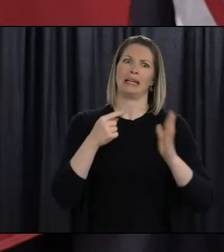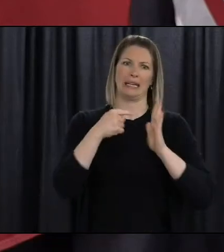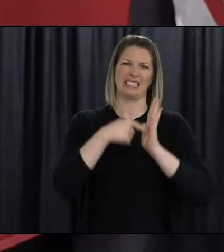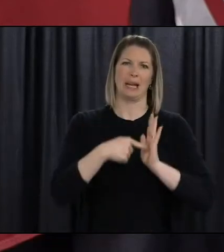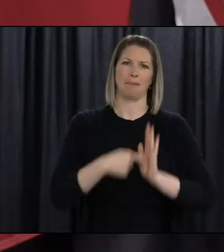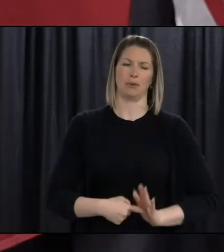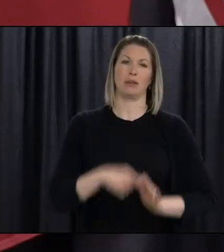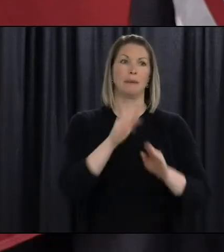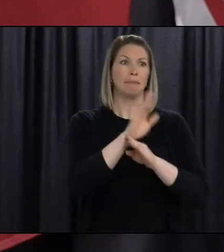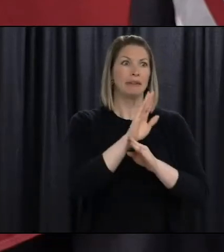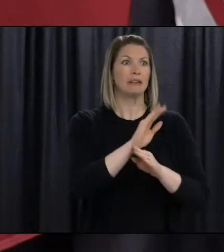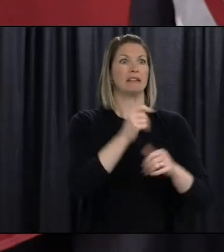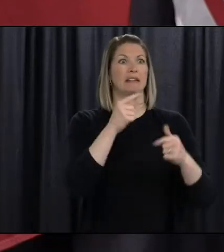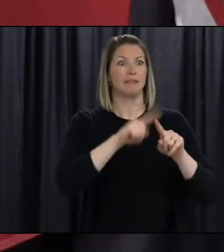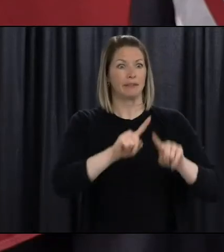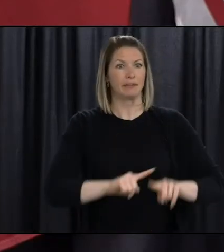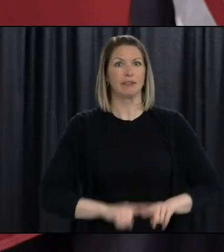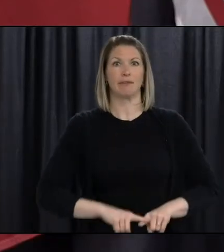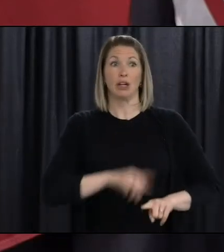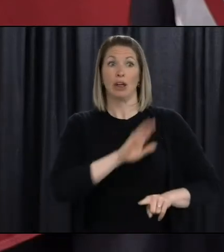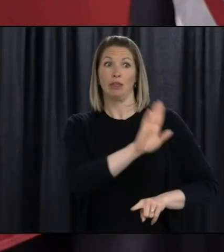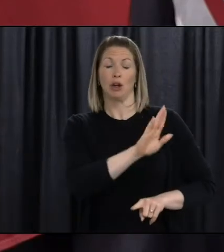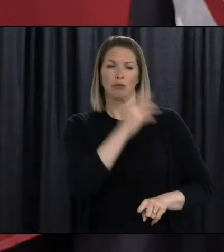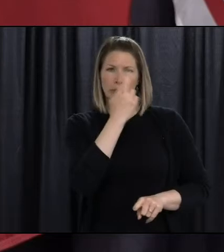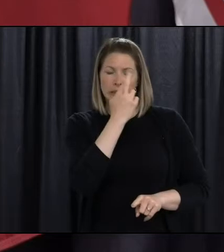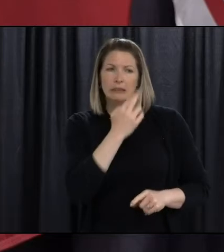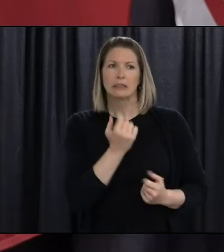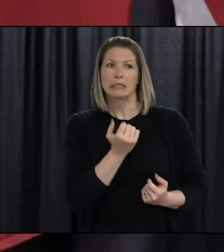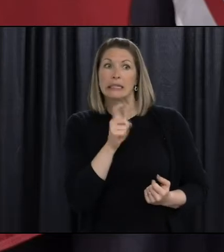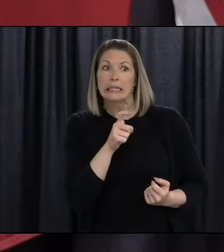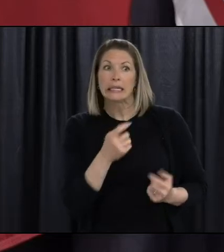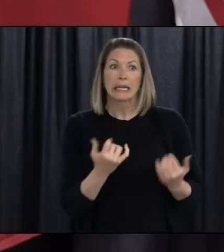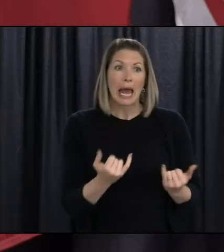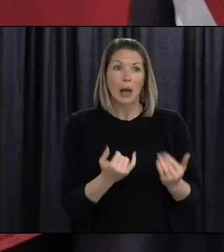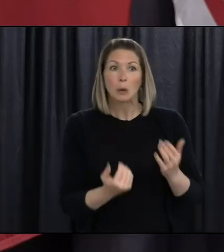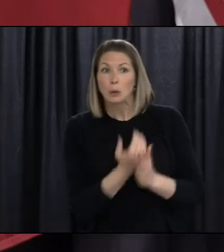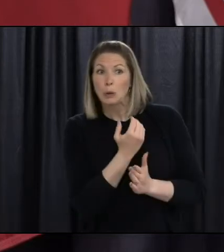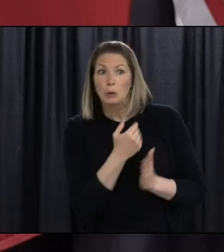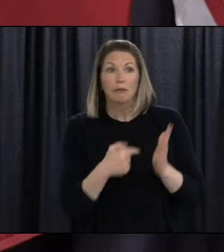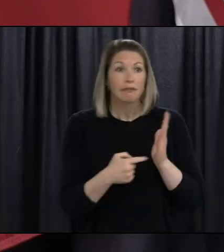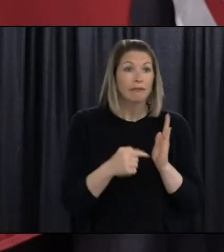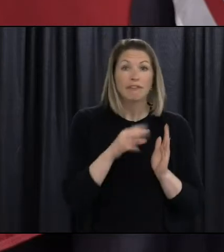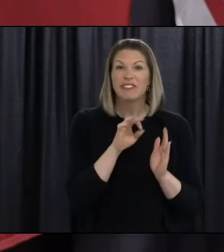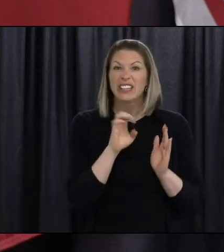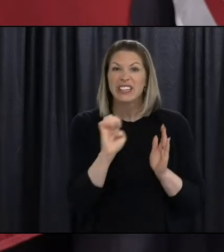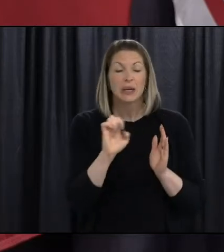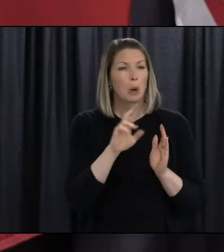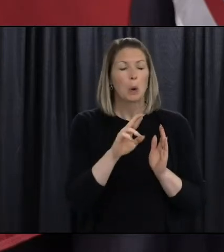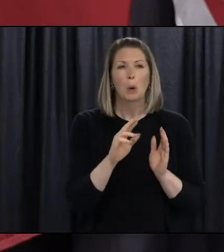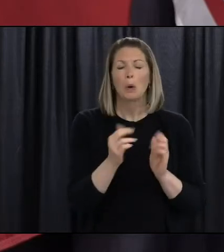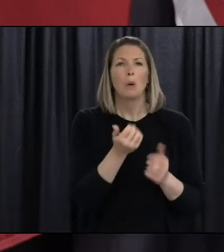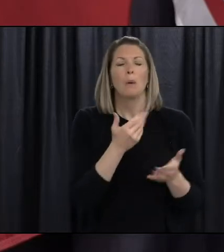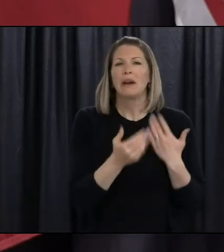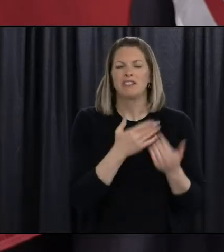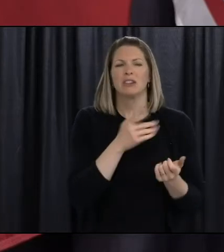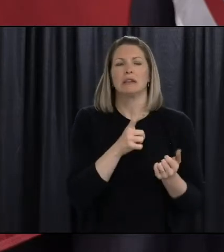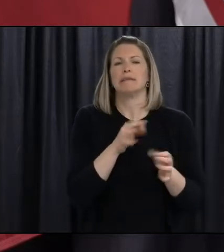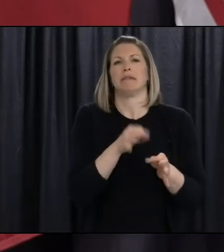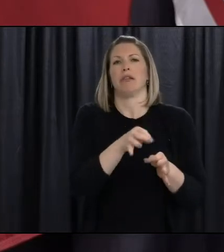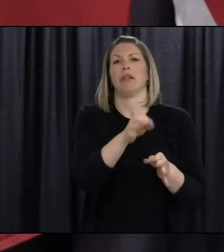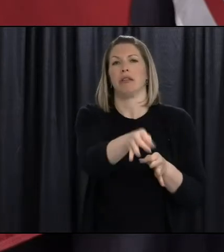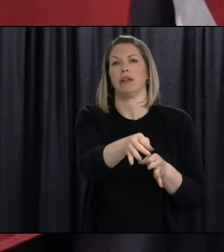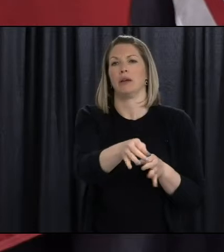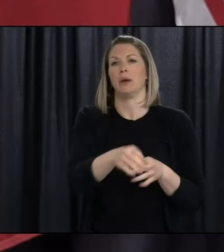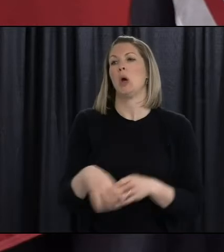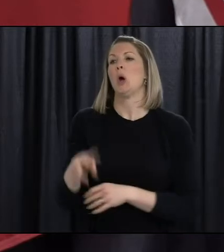businesses would have to go through on an annual basis, and seen some changes there to support them. Also about water use charges